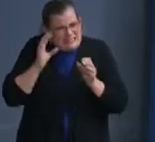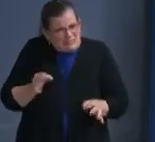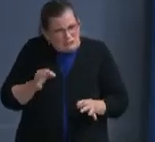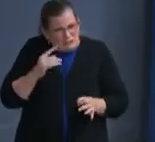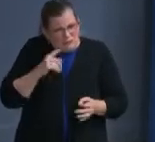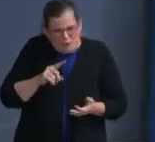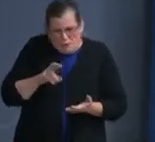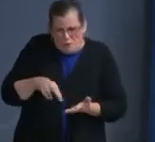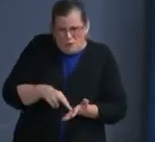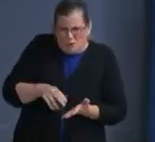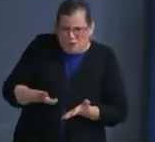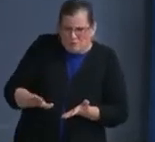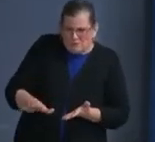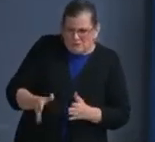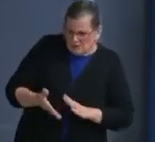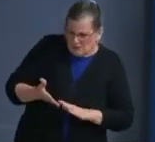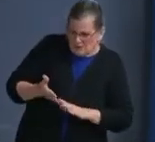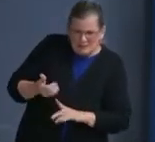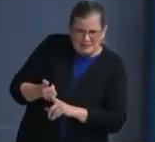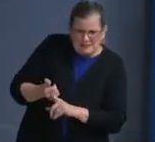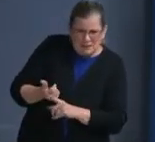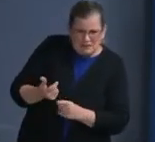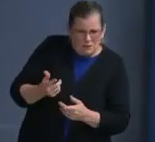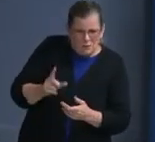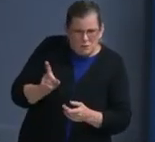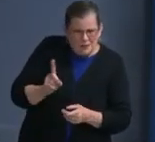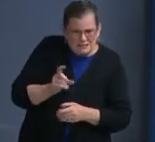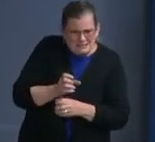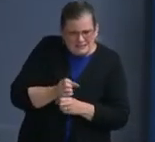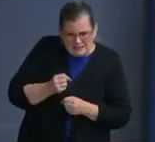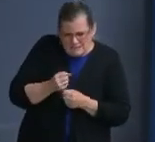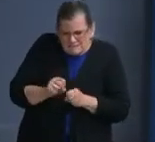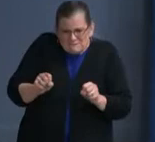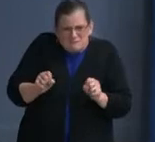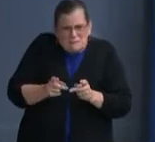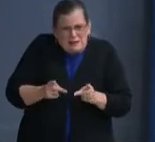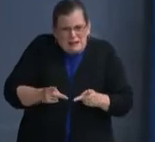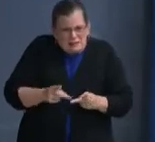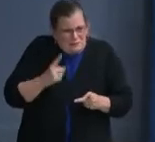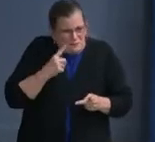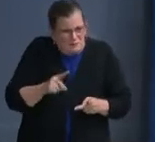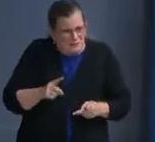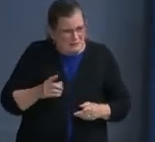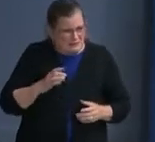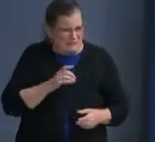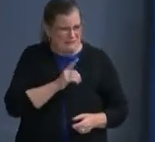some operators themselves are wondering where the safest place is to see customers.